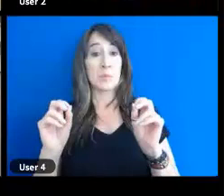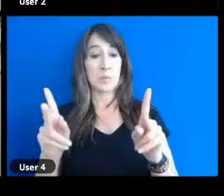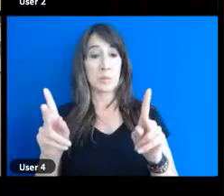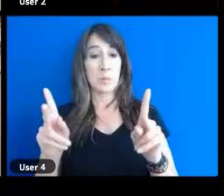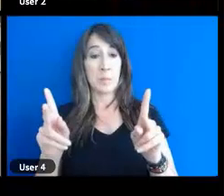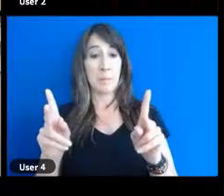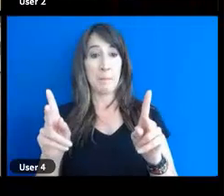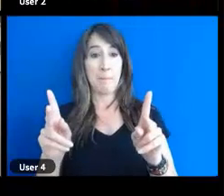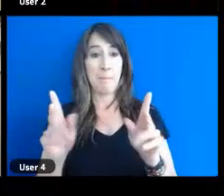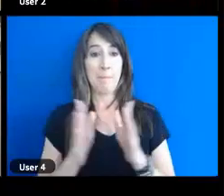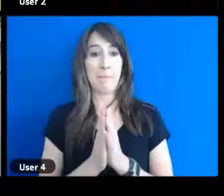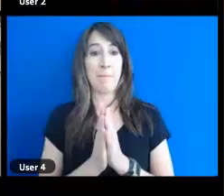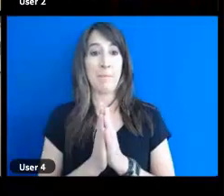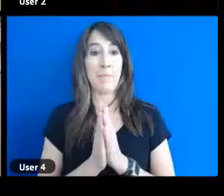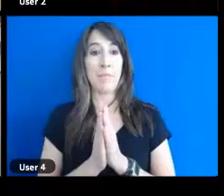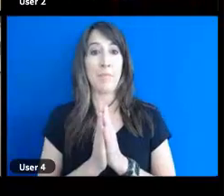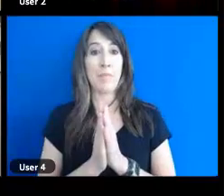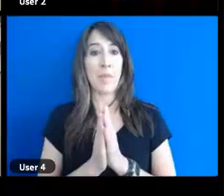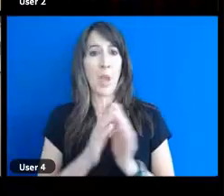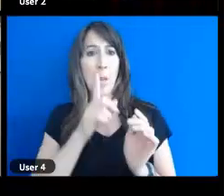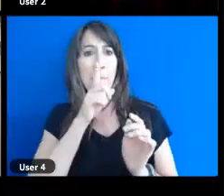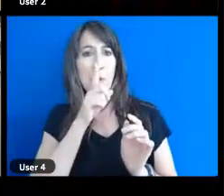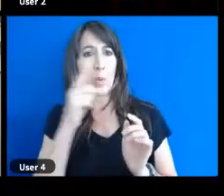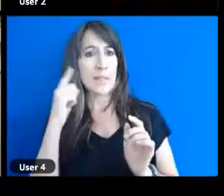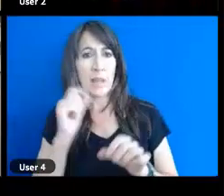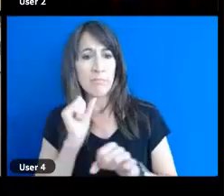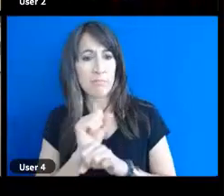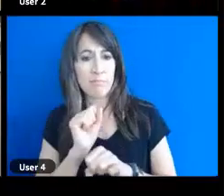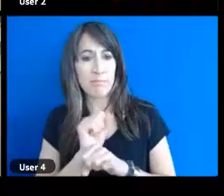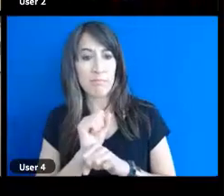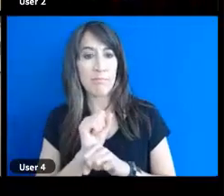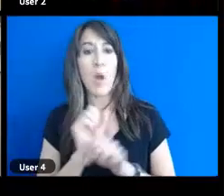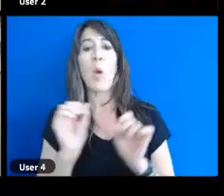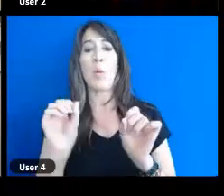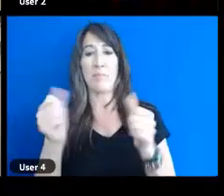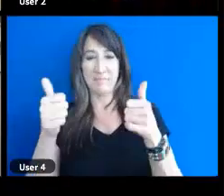See the slide. You're muted, Kristin. Oh, I'm muted.